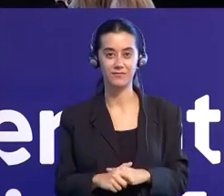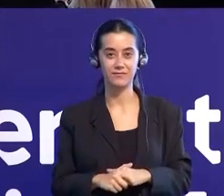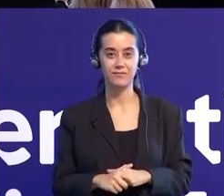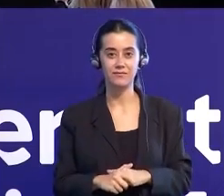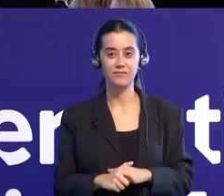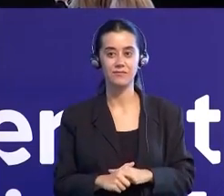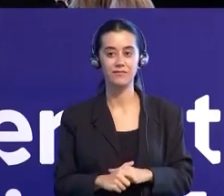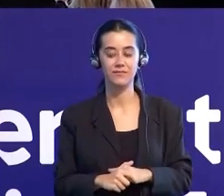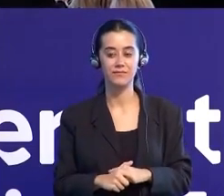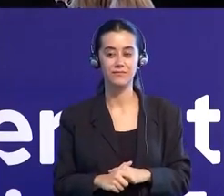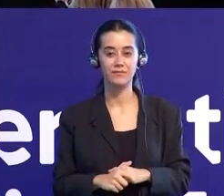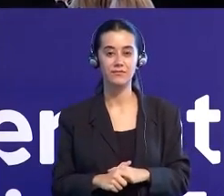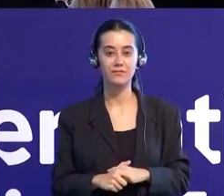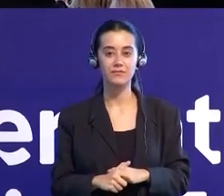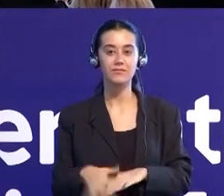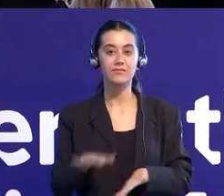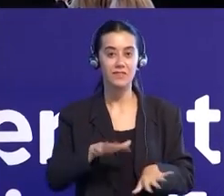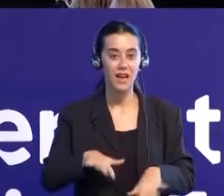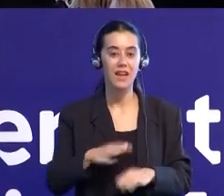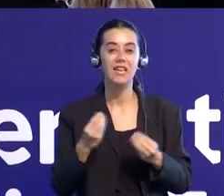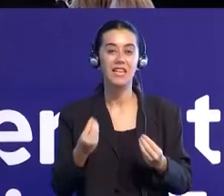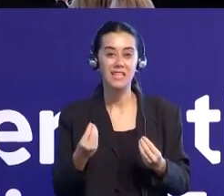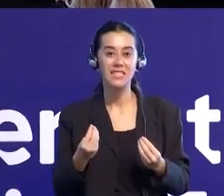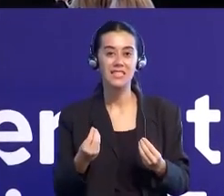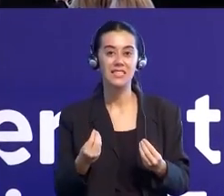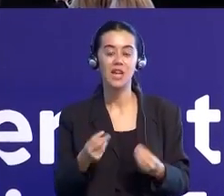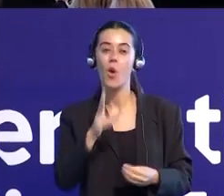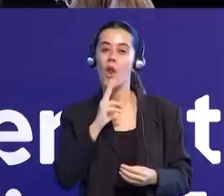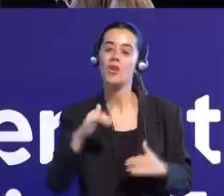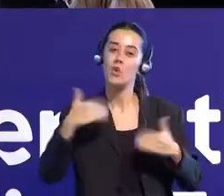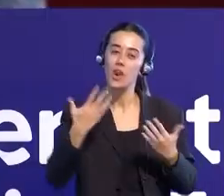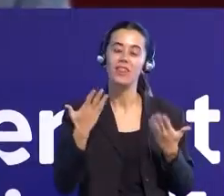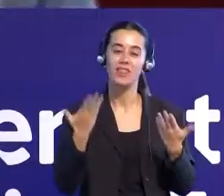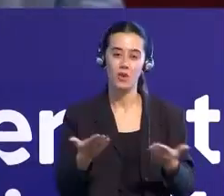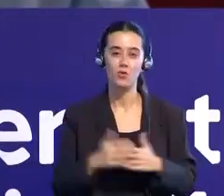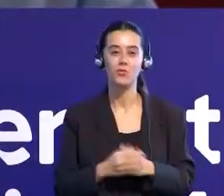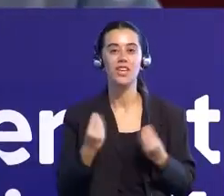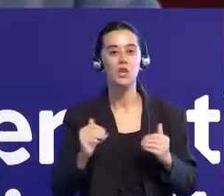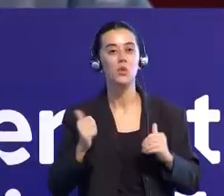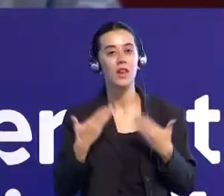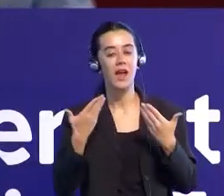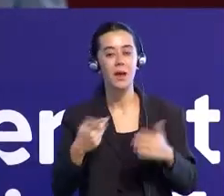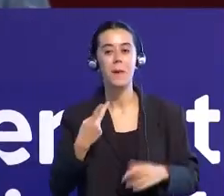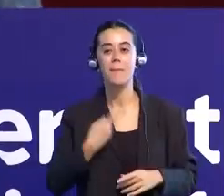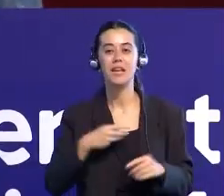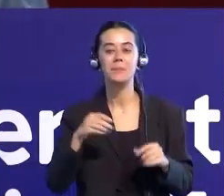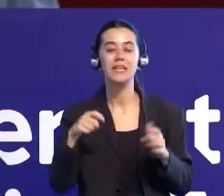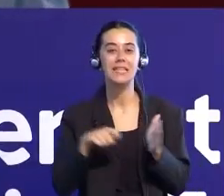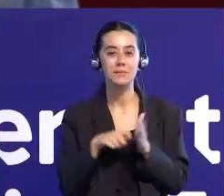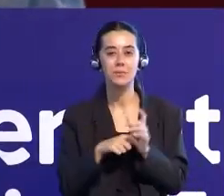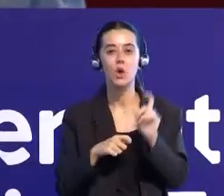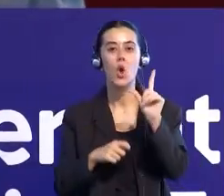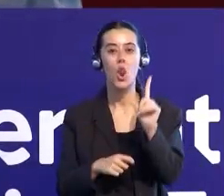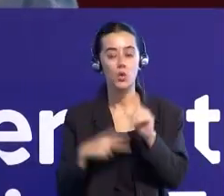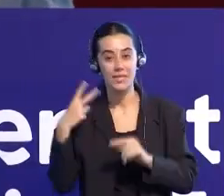Okay, good afternoon, everyone. My name is Luiza, and I have been working at the Ministry of Culture and Information Policy